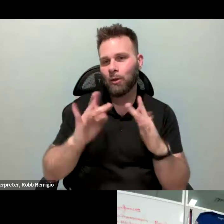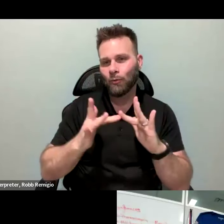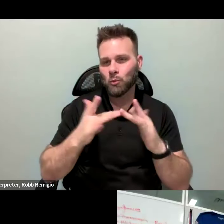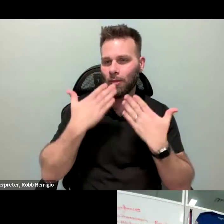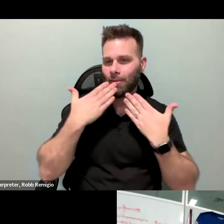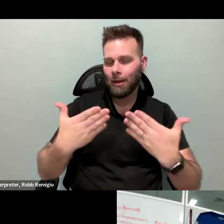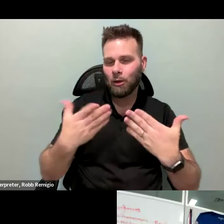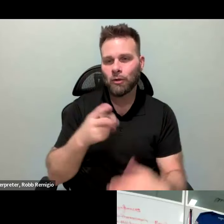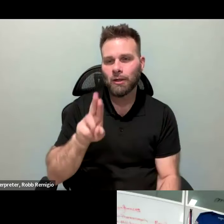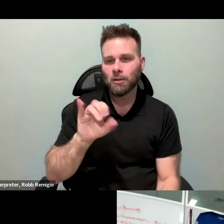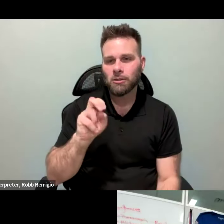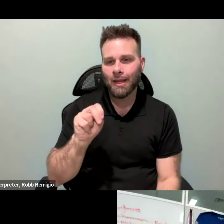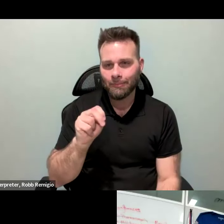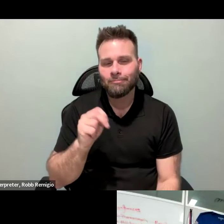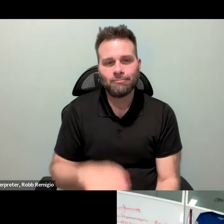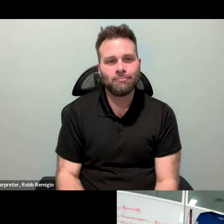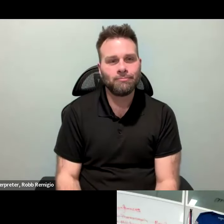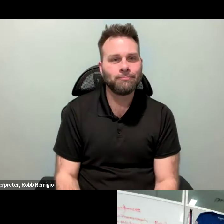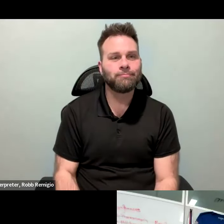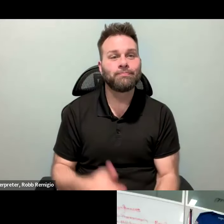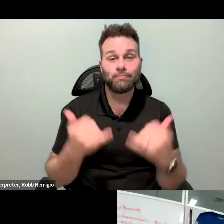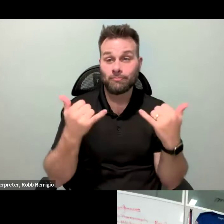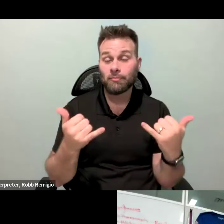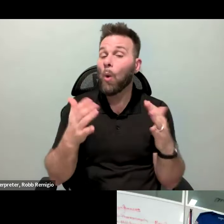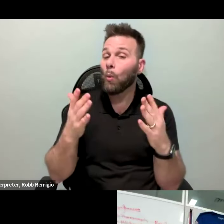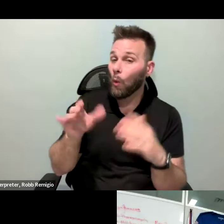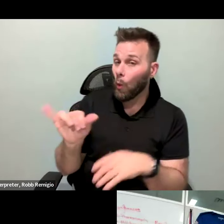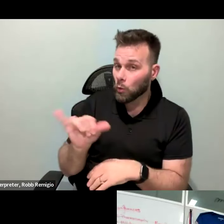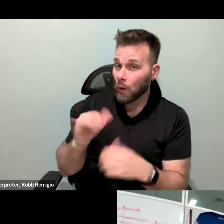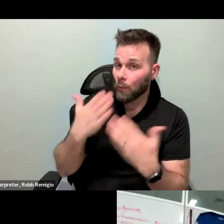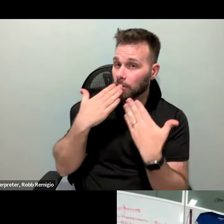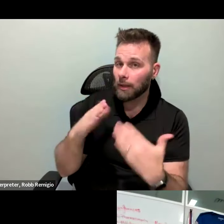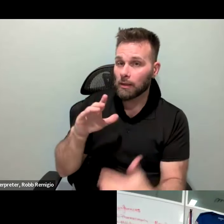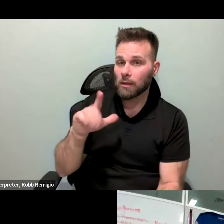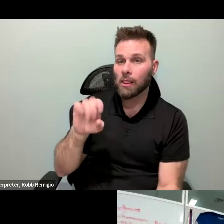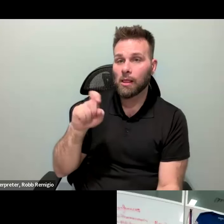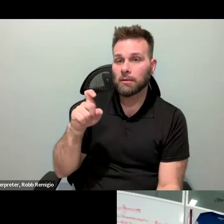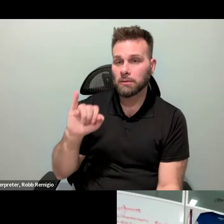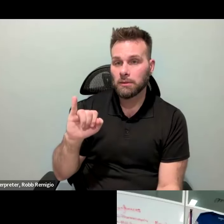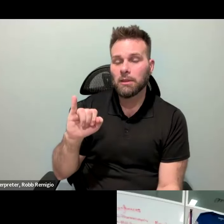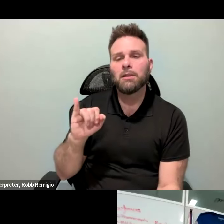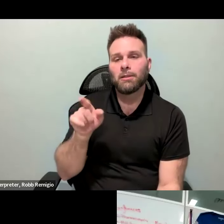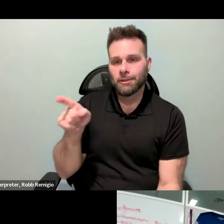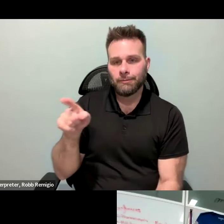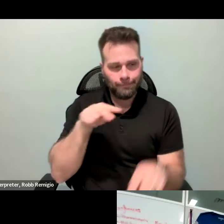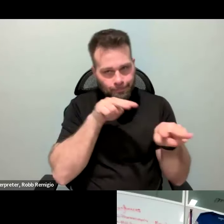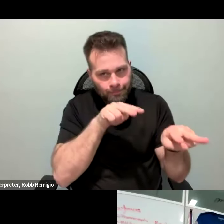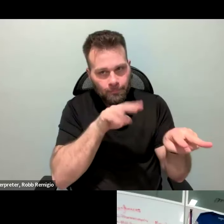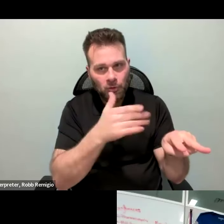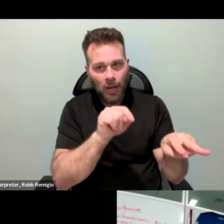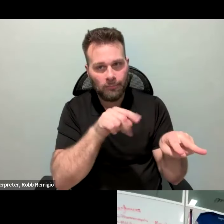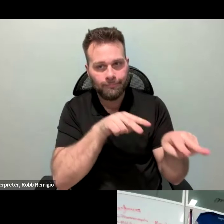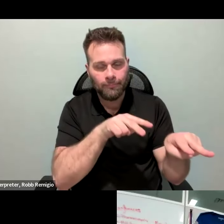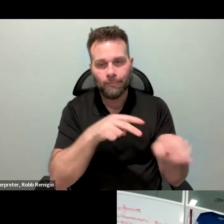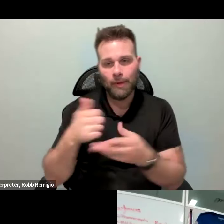Simon, that would be great. I'm going to turn it over. And I also want to thank Lexi, who has been monitoring the chat, who has been really